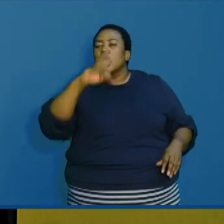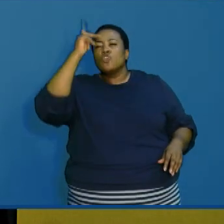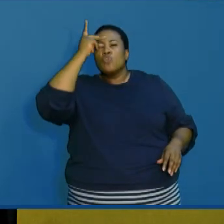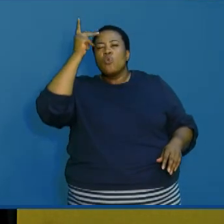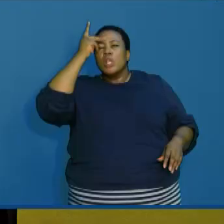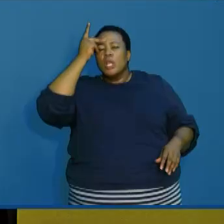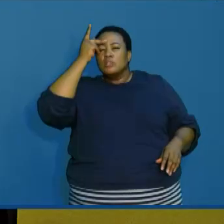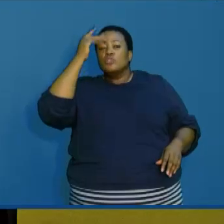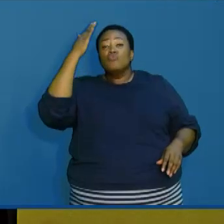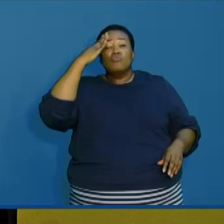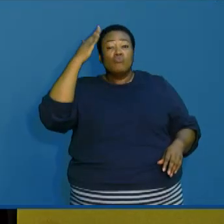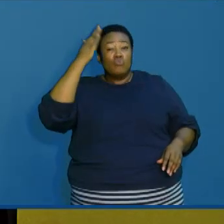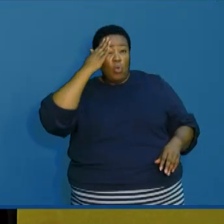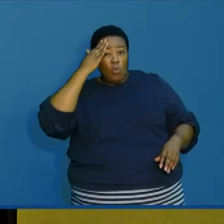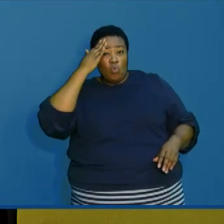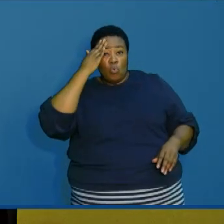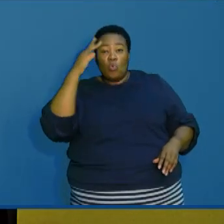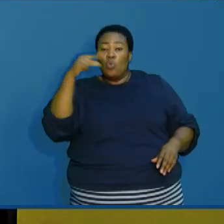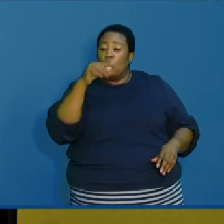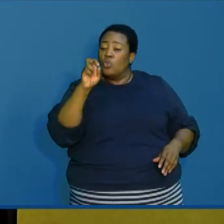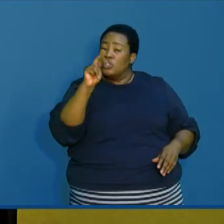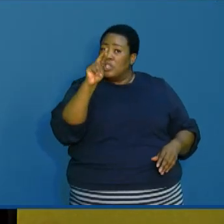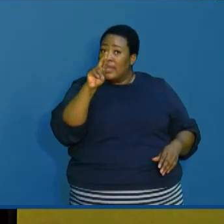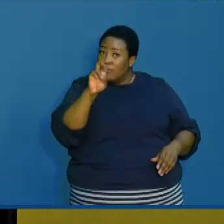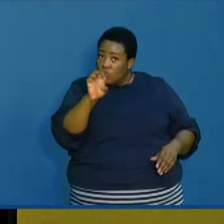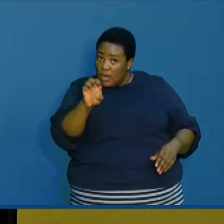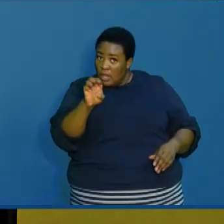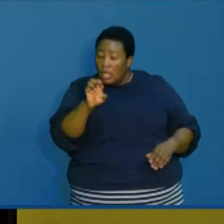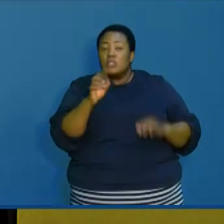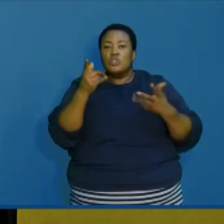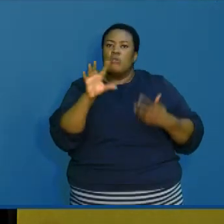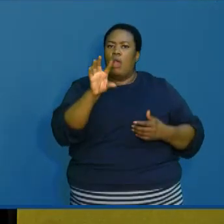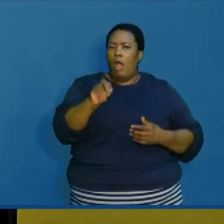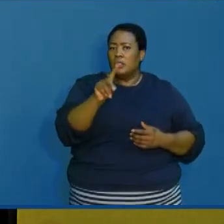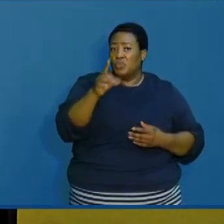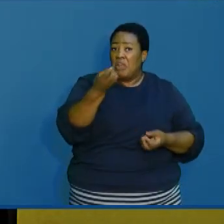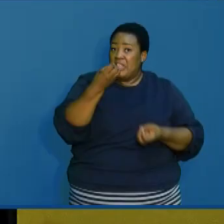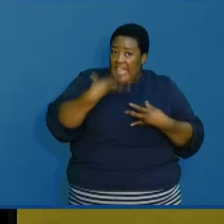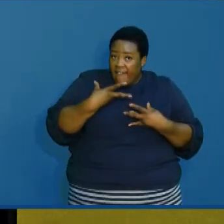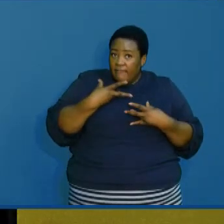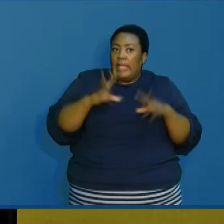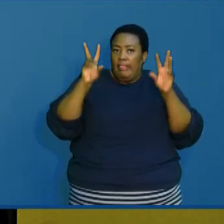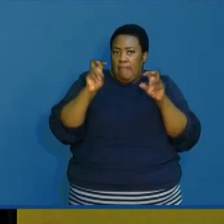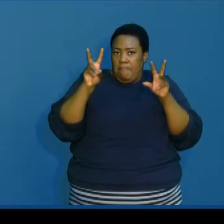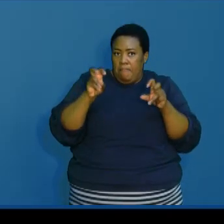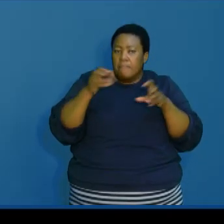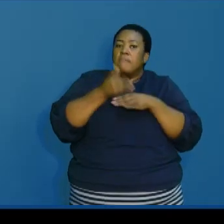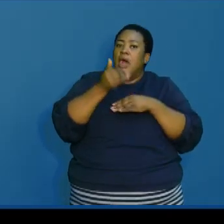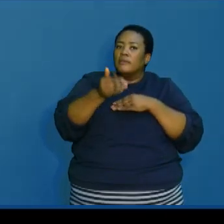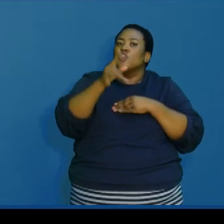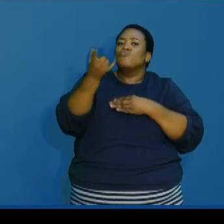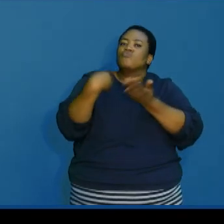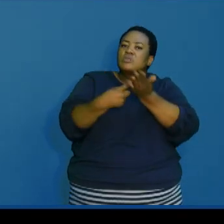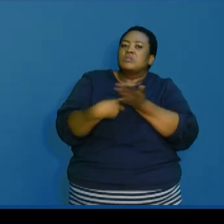your genre, so you will be asked to actually give the theme and then discuss that theme.